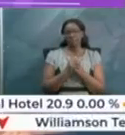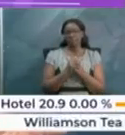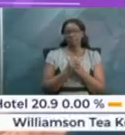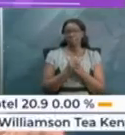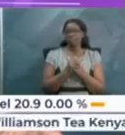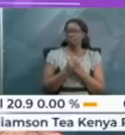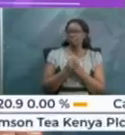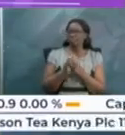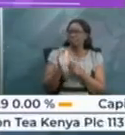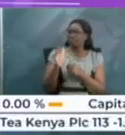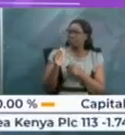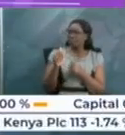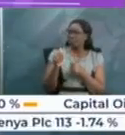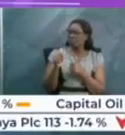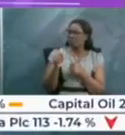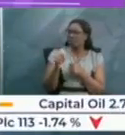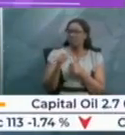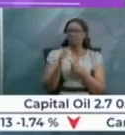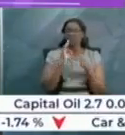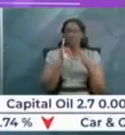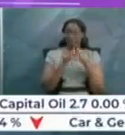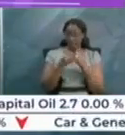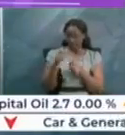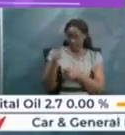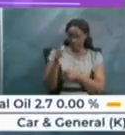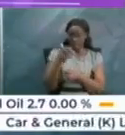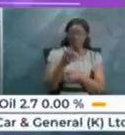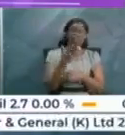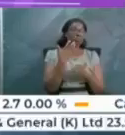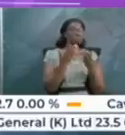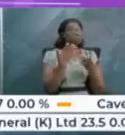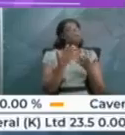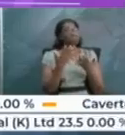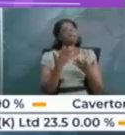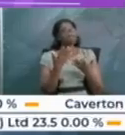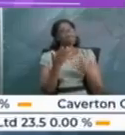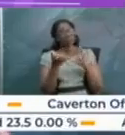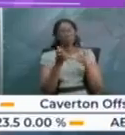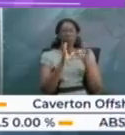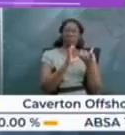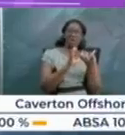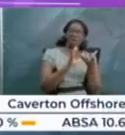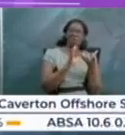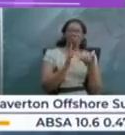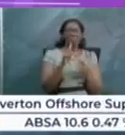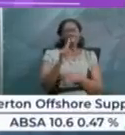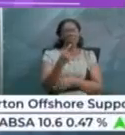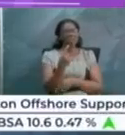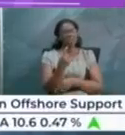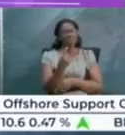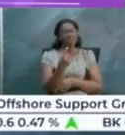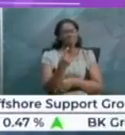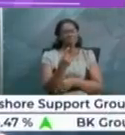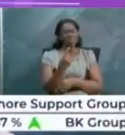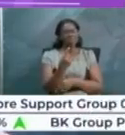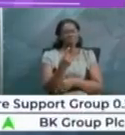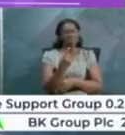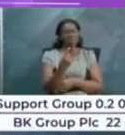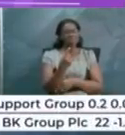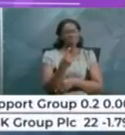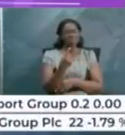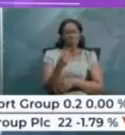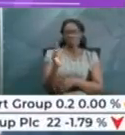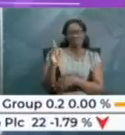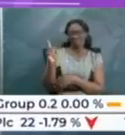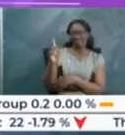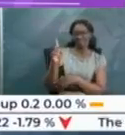Which size again? That's the 800 gram. 800 grams. I feel like it has to be around going to 1,000 Kenyan shillings. Okay. Well, that's a bit much,